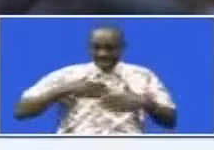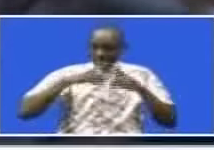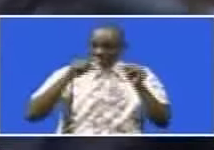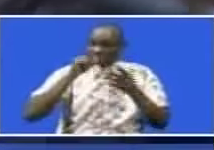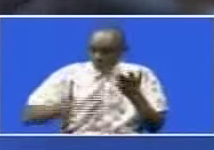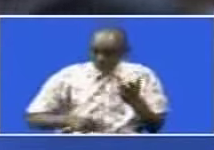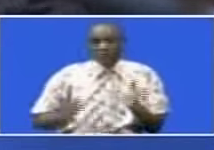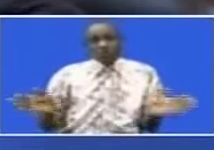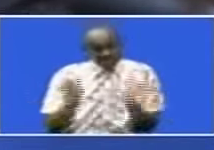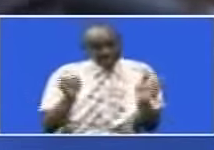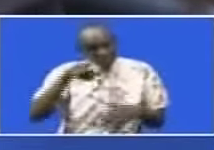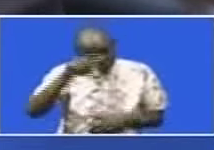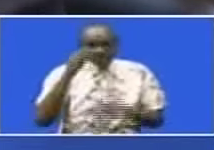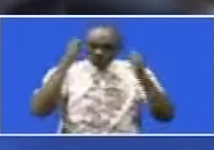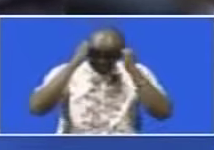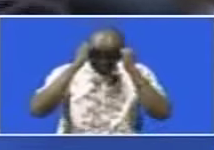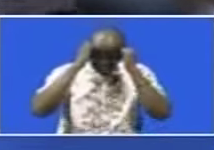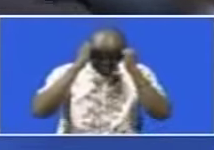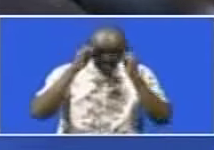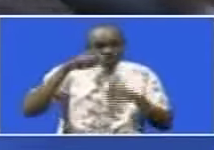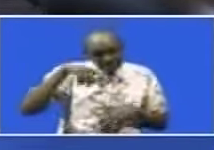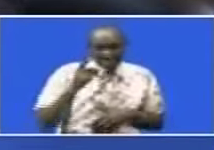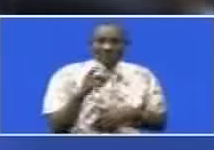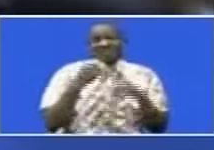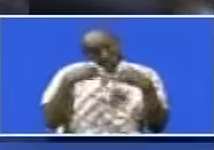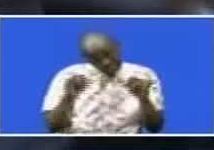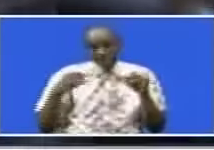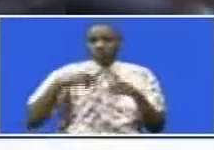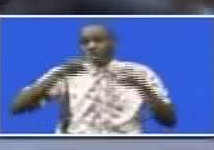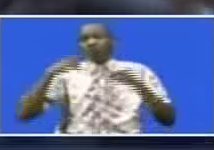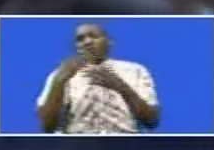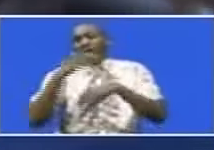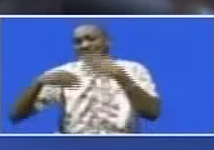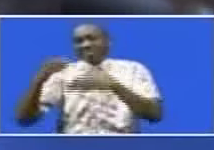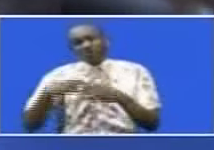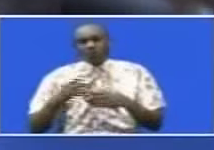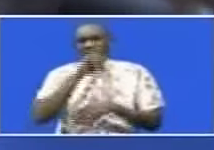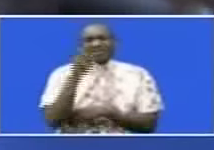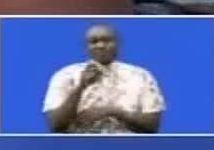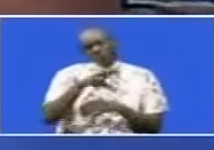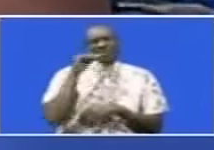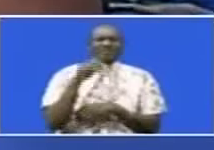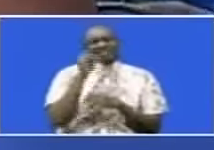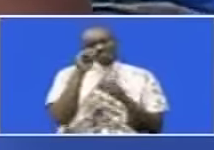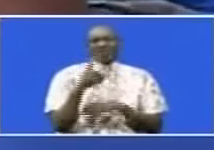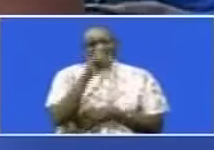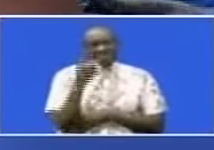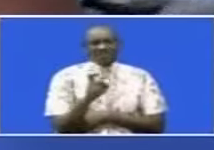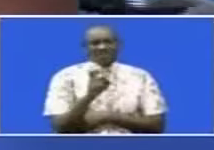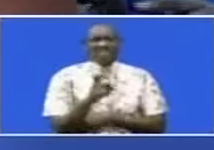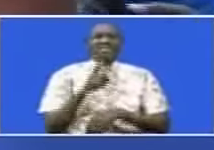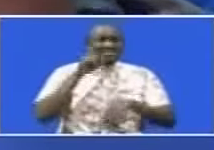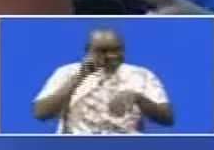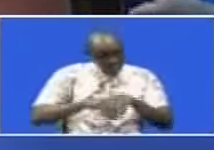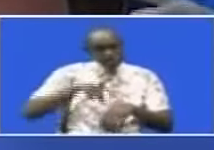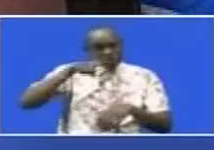to encourage them to study instead of trying to look for materials to steal. There are times